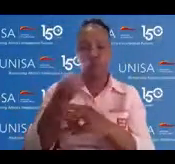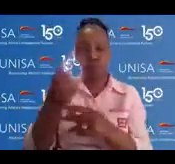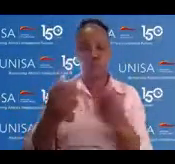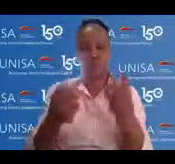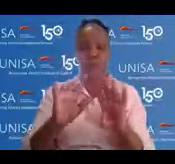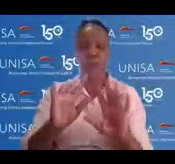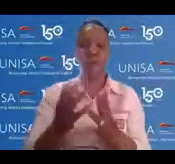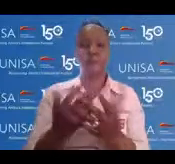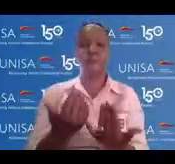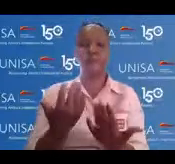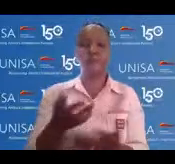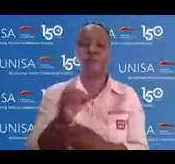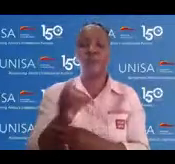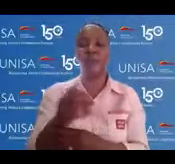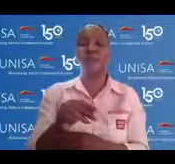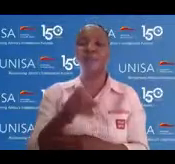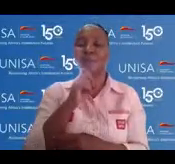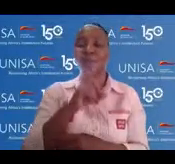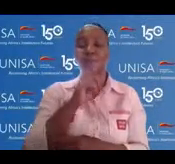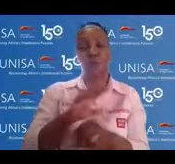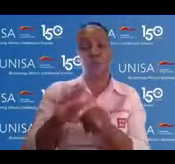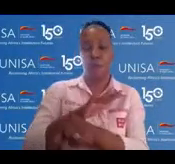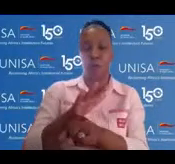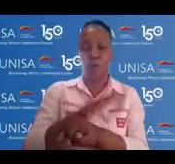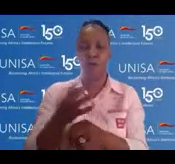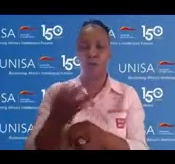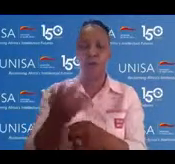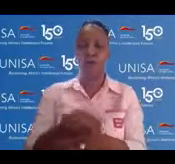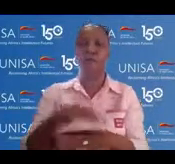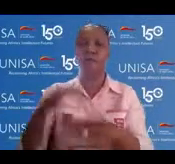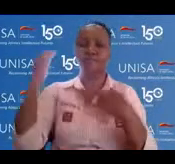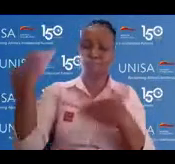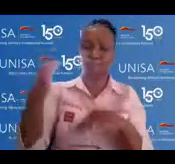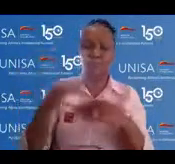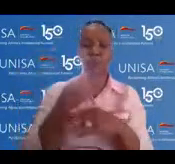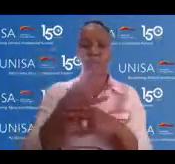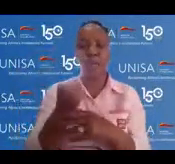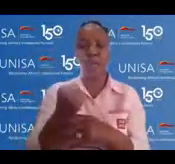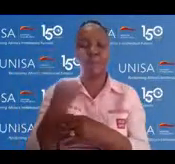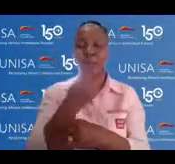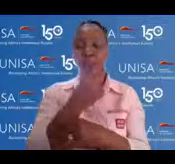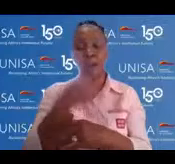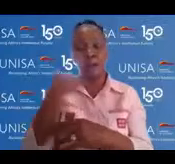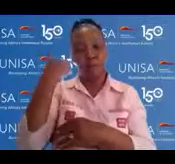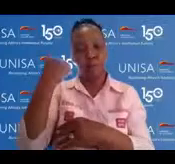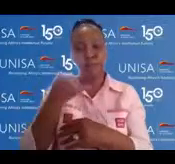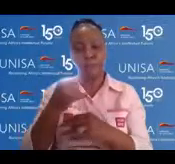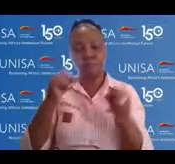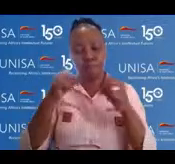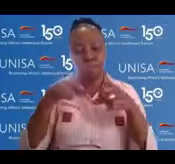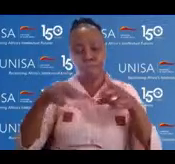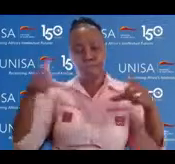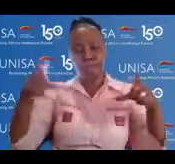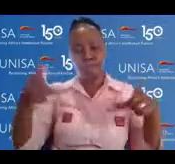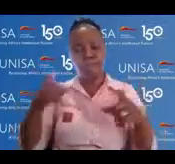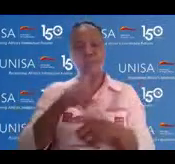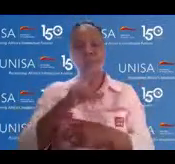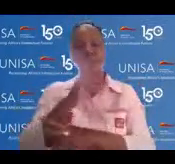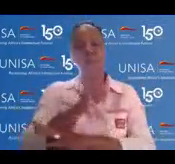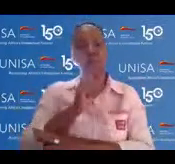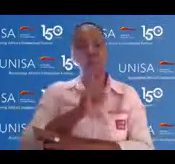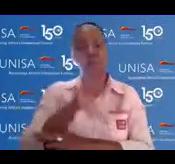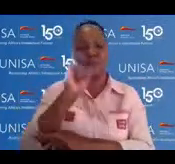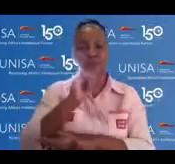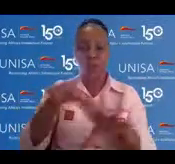very useful just to maximize, if you've got a smartphone, maximize the screen size that you're going to use in your exam.